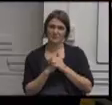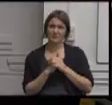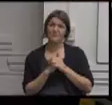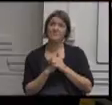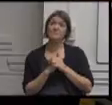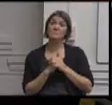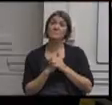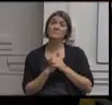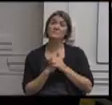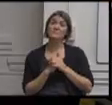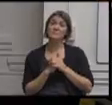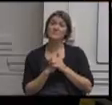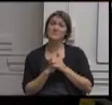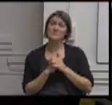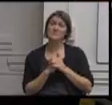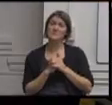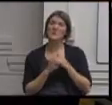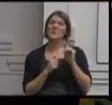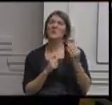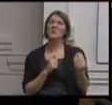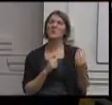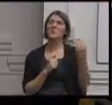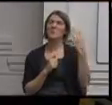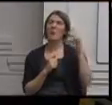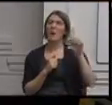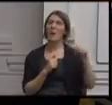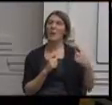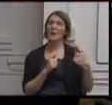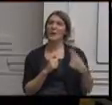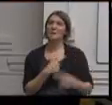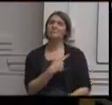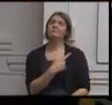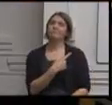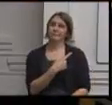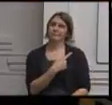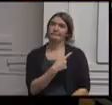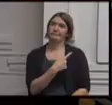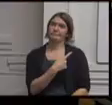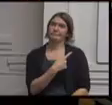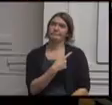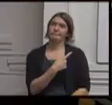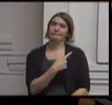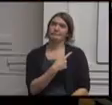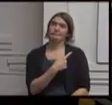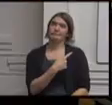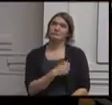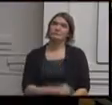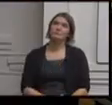part. You want to go to the slides for me? Yeah, I think that would be a good